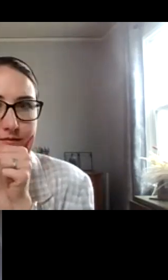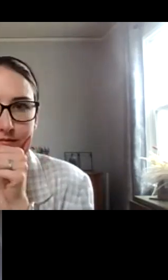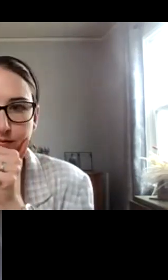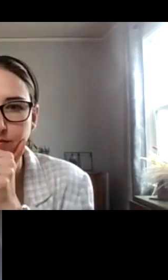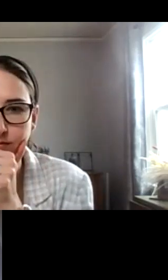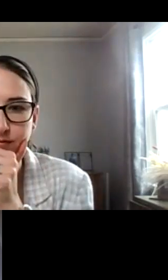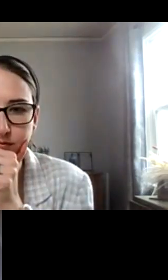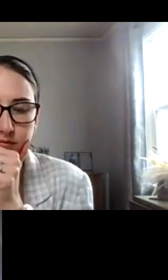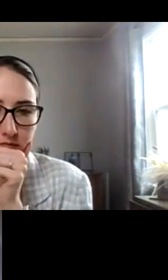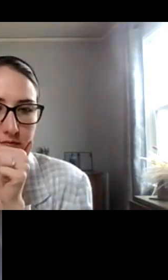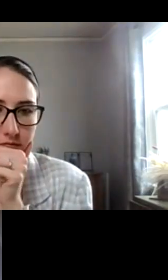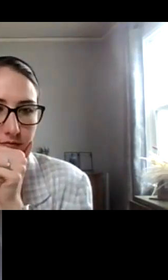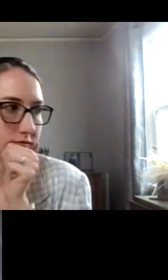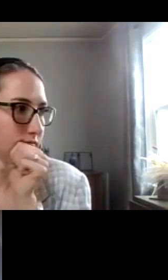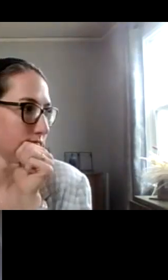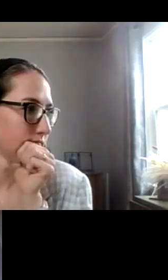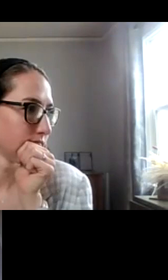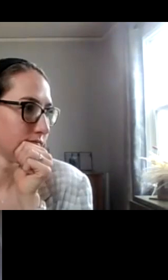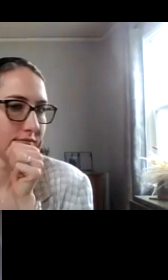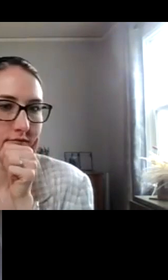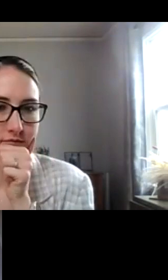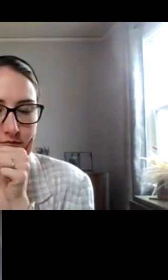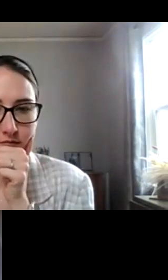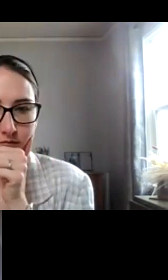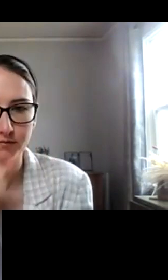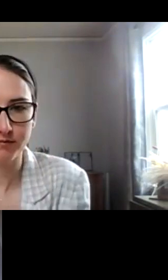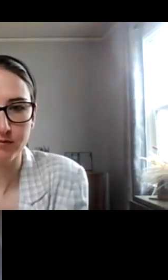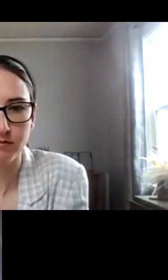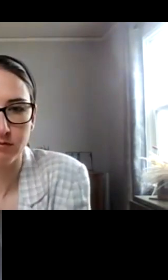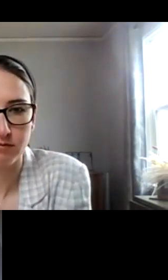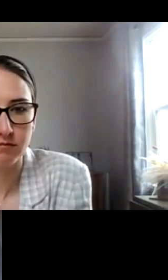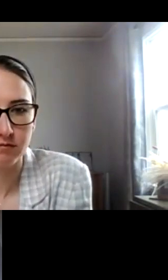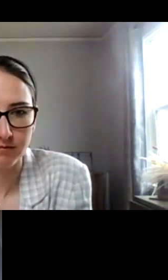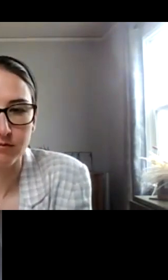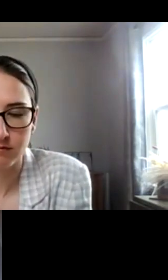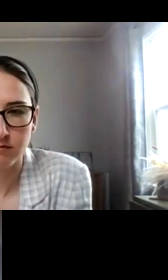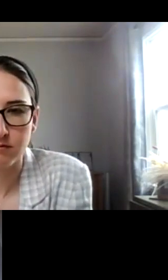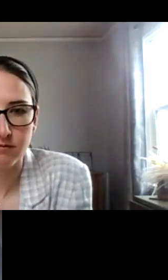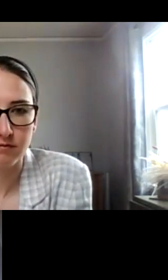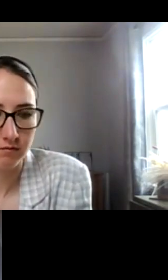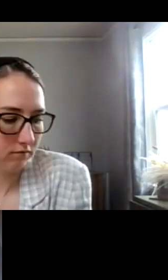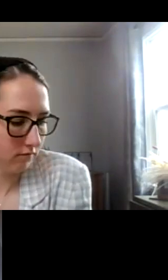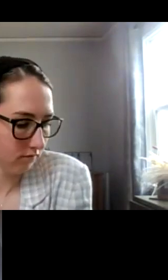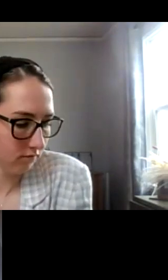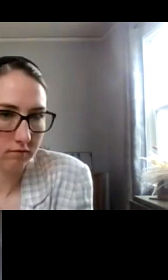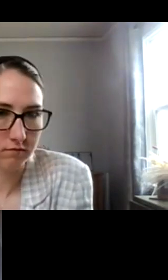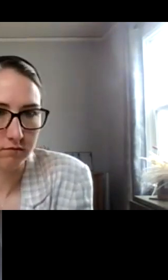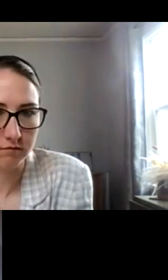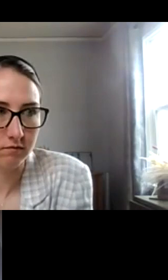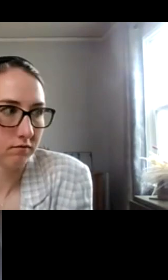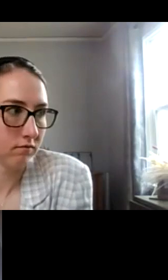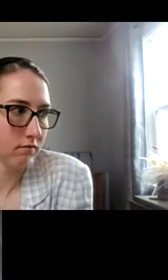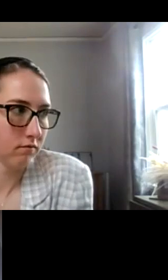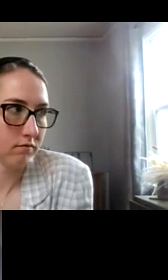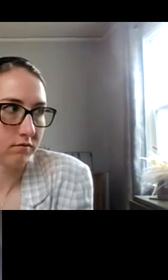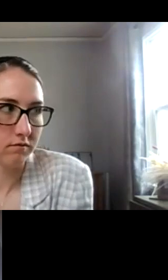if you want to attend any other events. We also have some in-person events coming up. Next week we'll be in Canyon